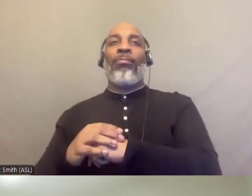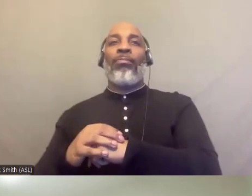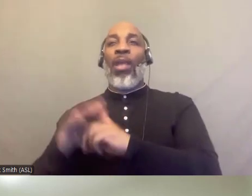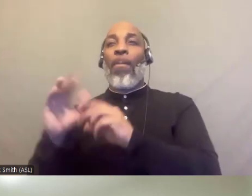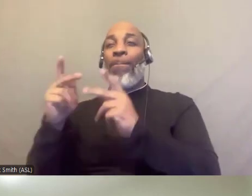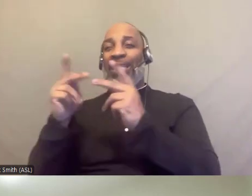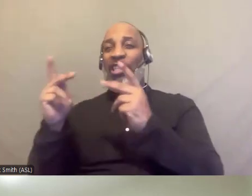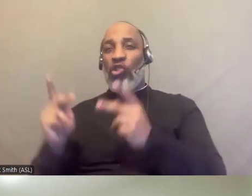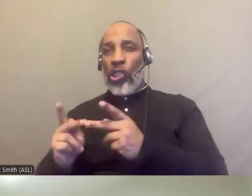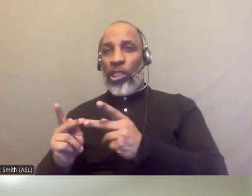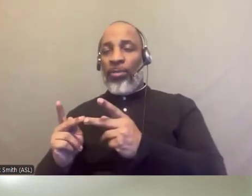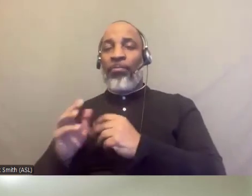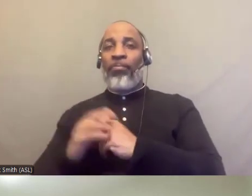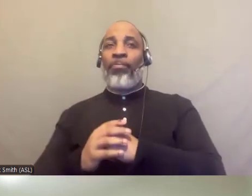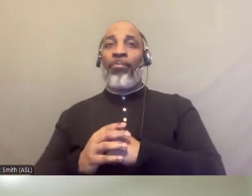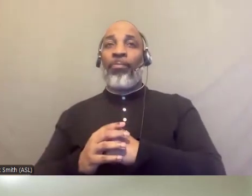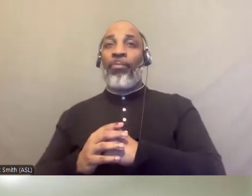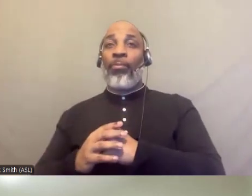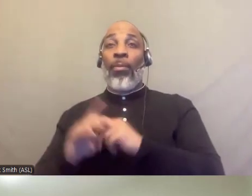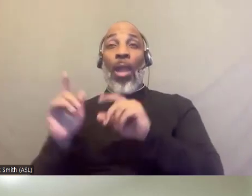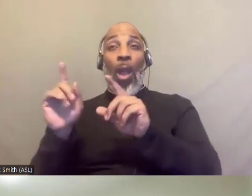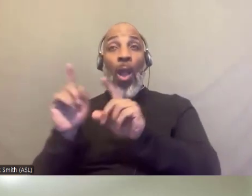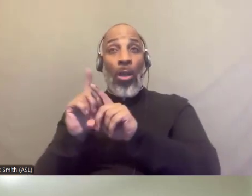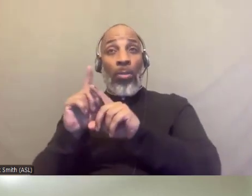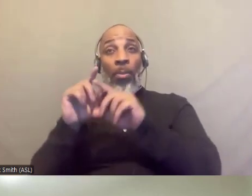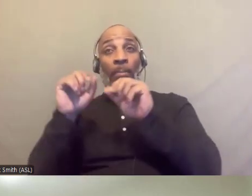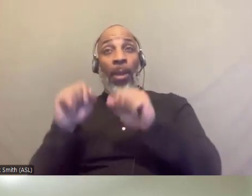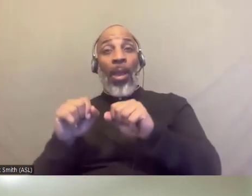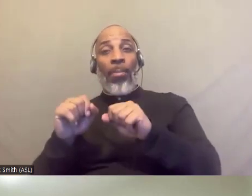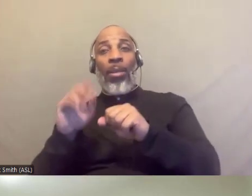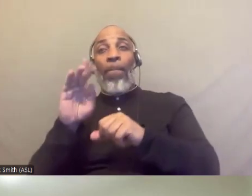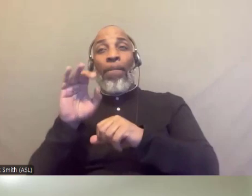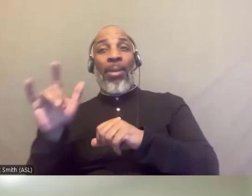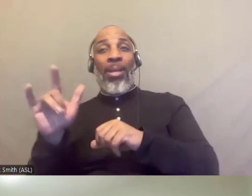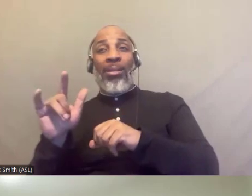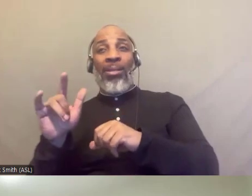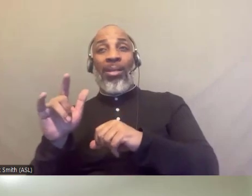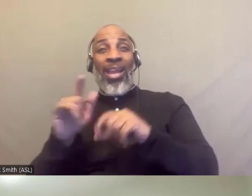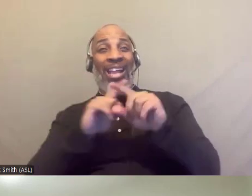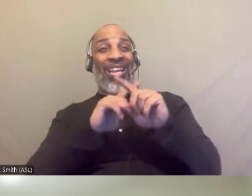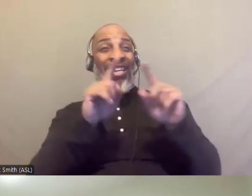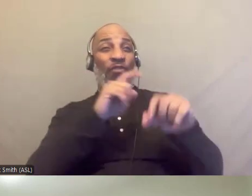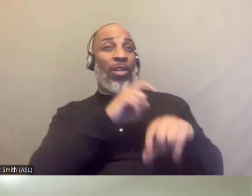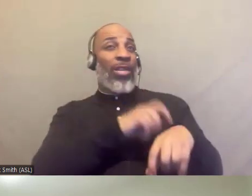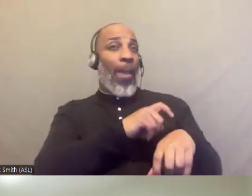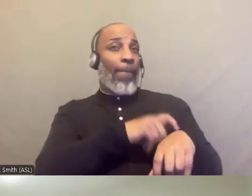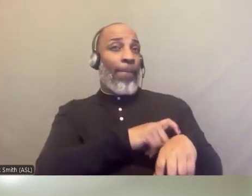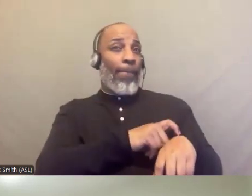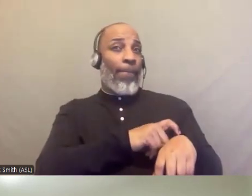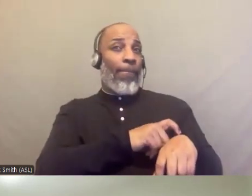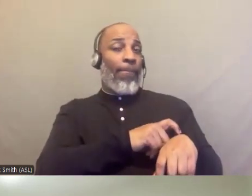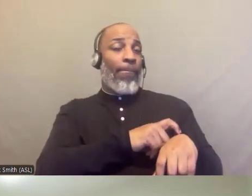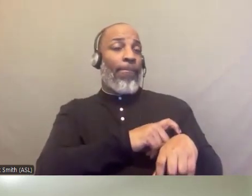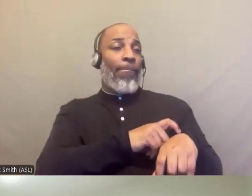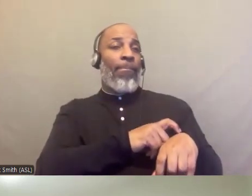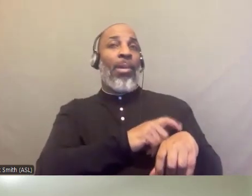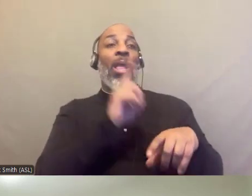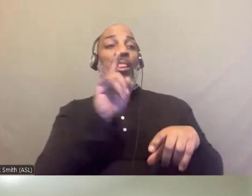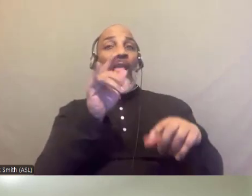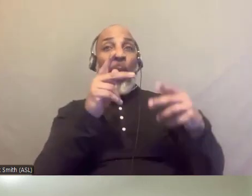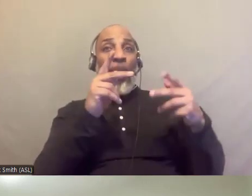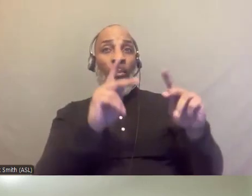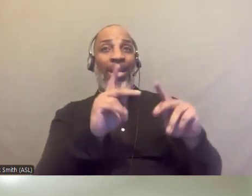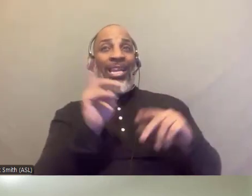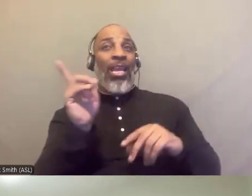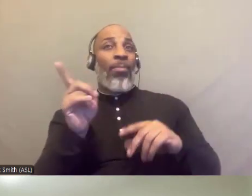position. It also might be possible for Bill to take his medication at a different time, and that would permit him